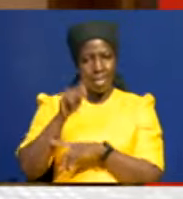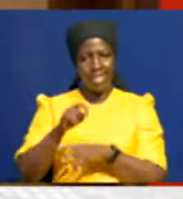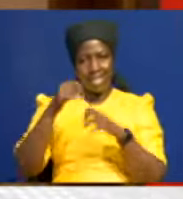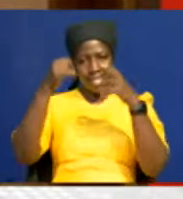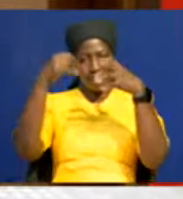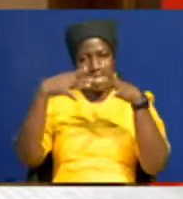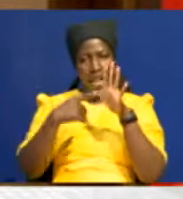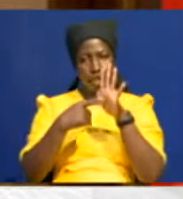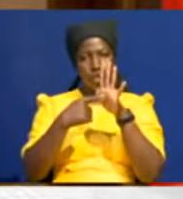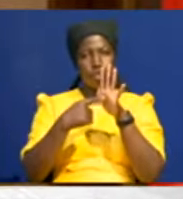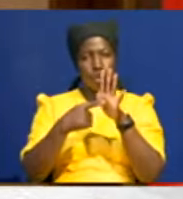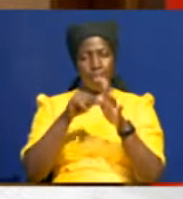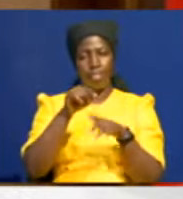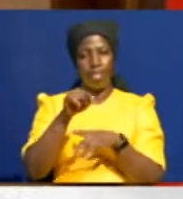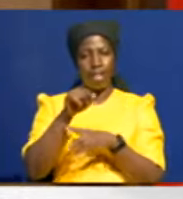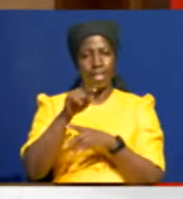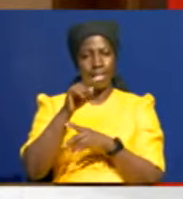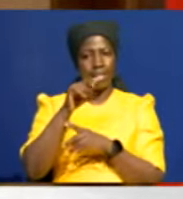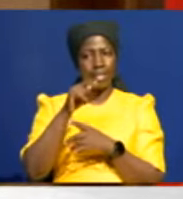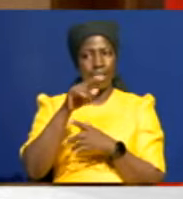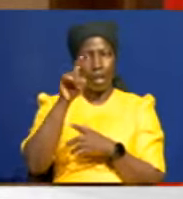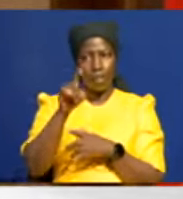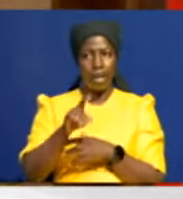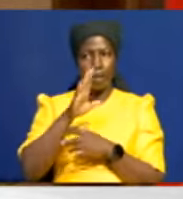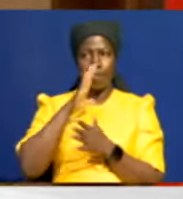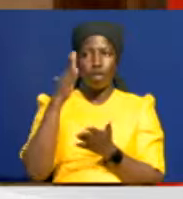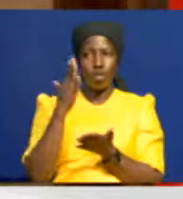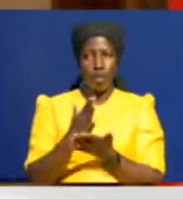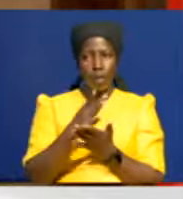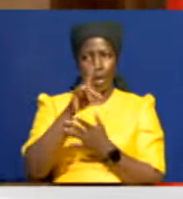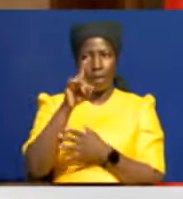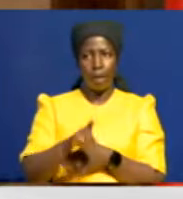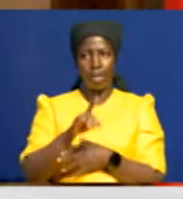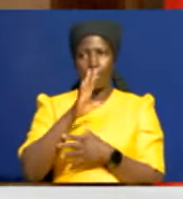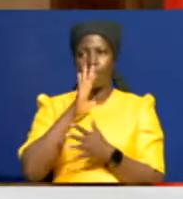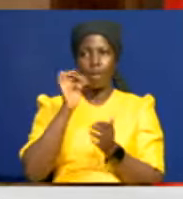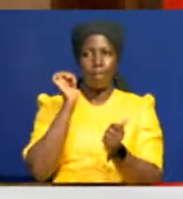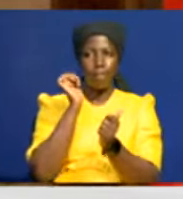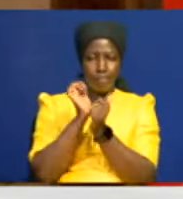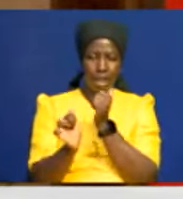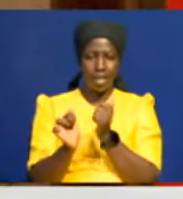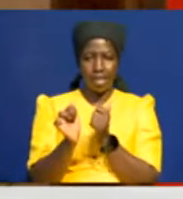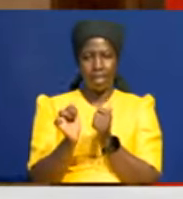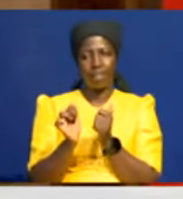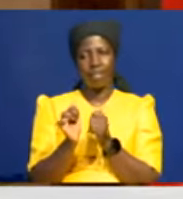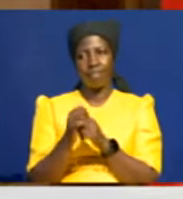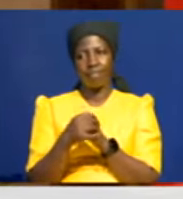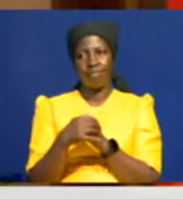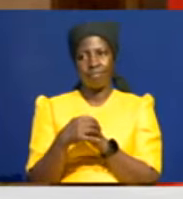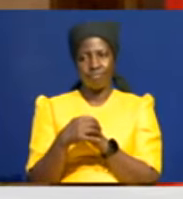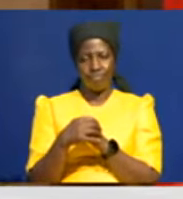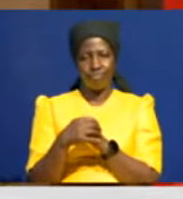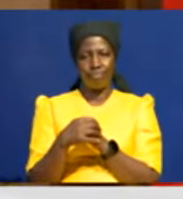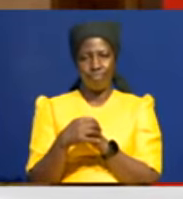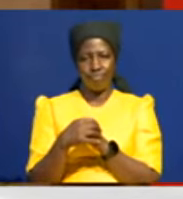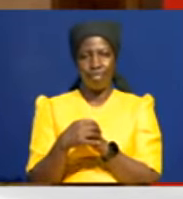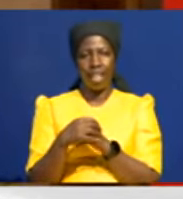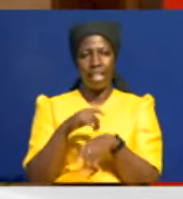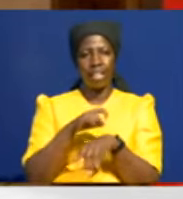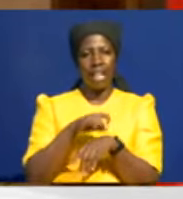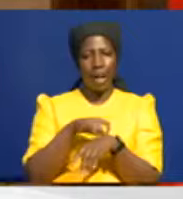demonstration, and this Russian imperialism has to be stopped, and it has to be reprimanded or scolded, and it will be scolded when Russia